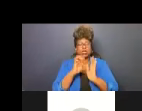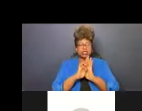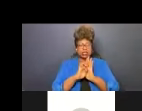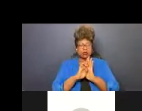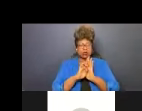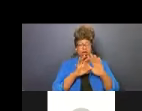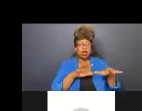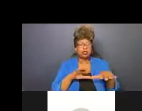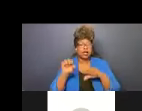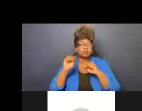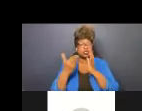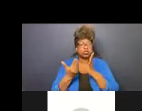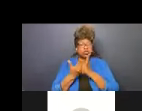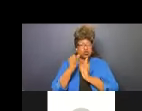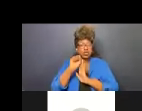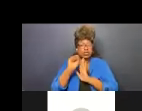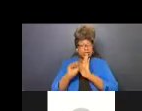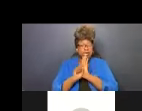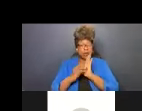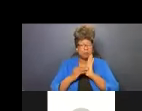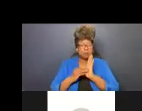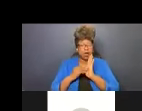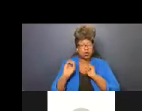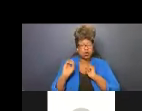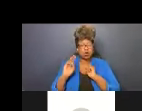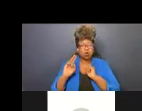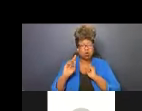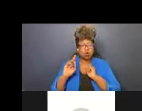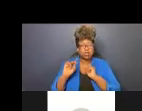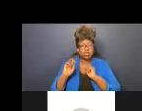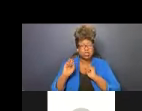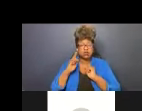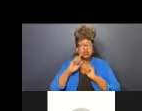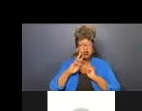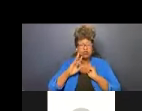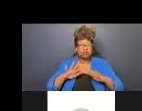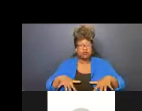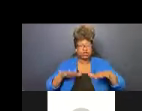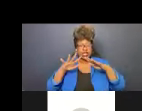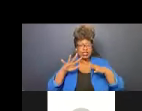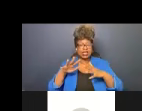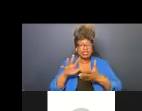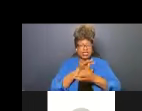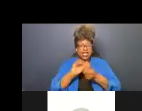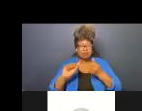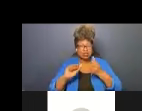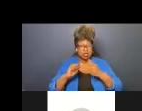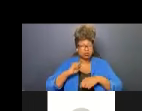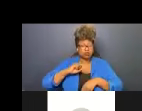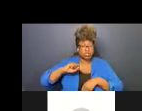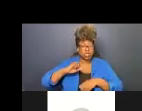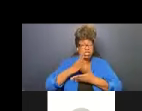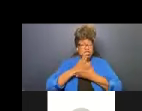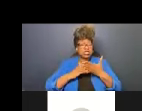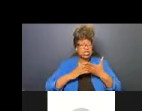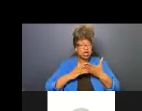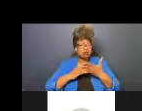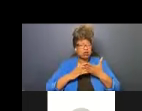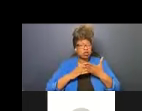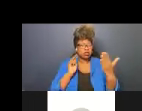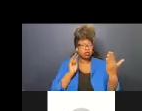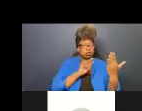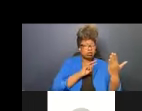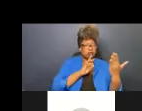adopting the new state model ordinance for flood damage prevention. Some cities refer to flood maps from 2006, and we know that